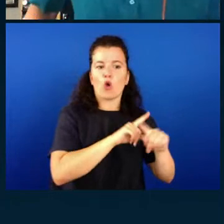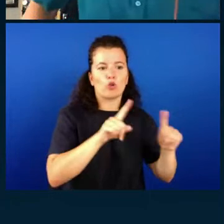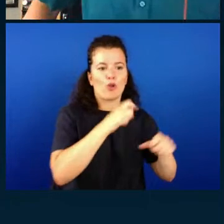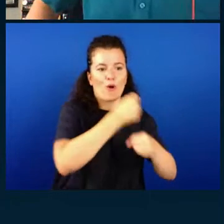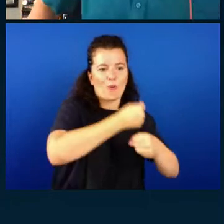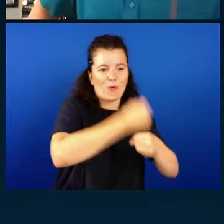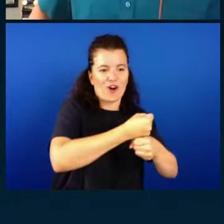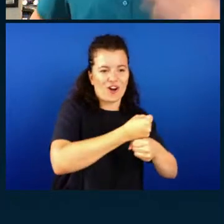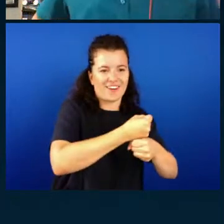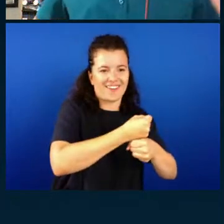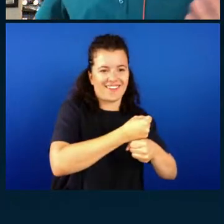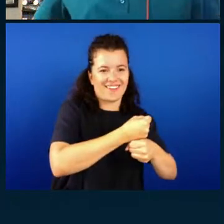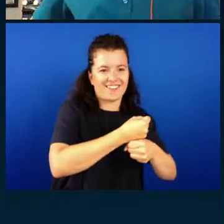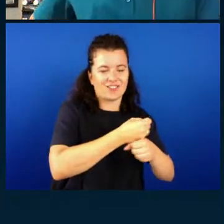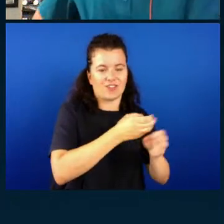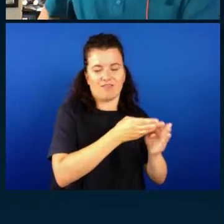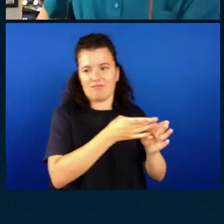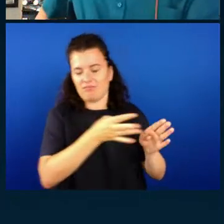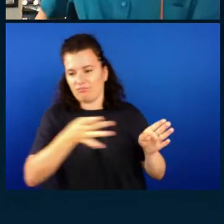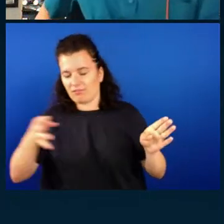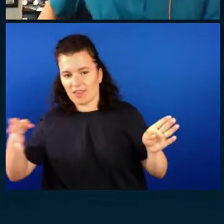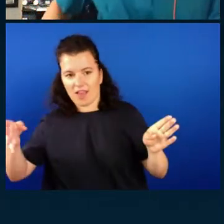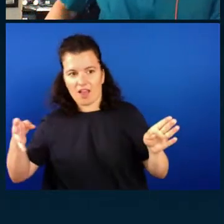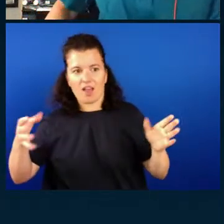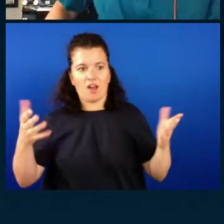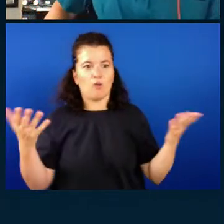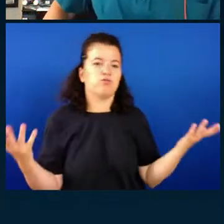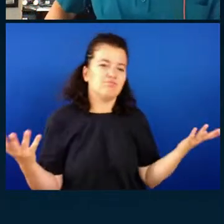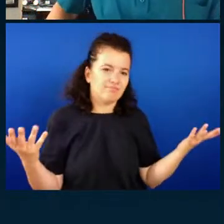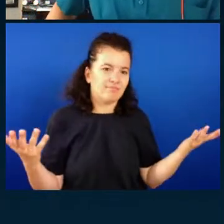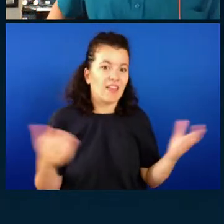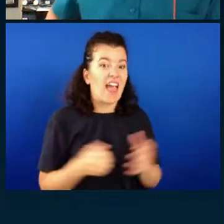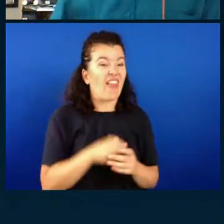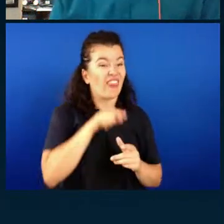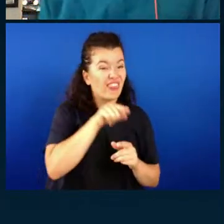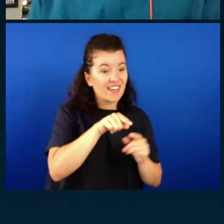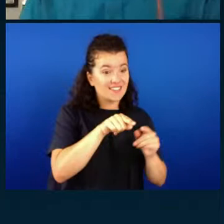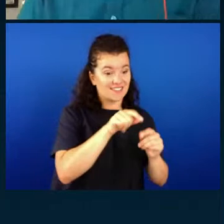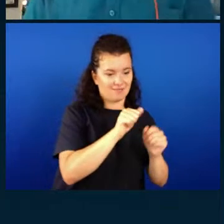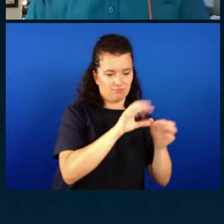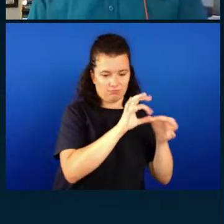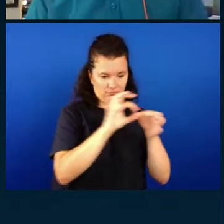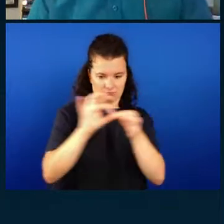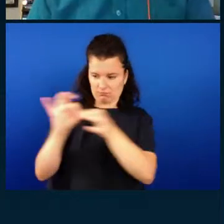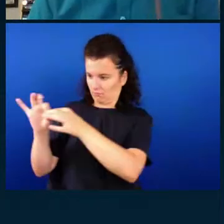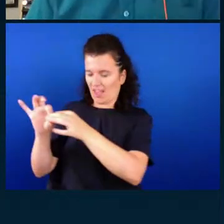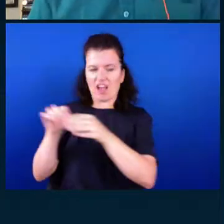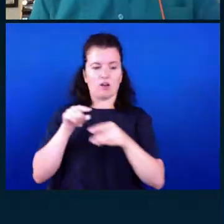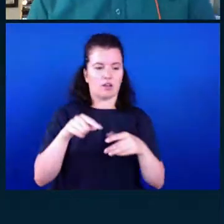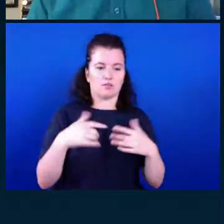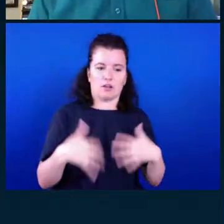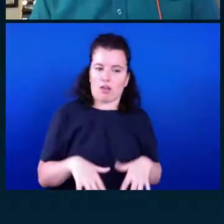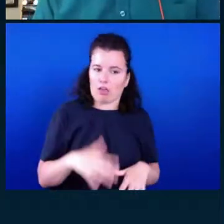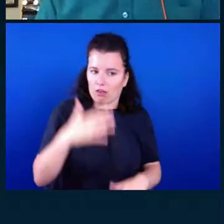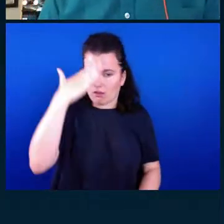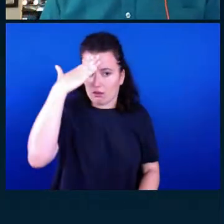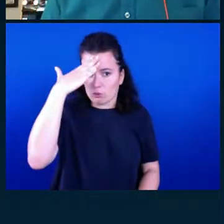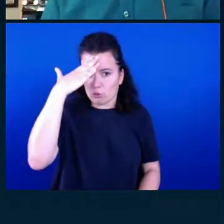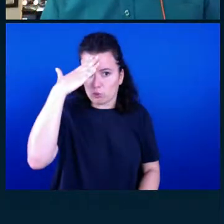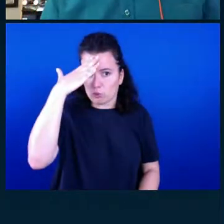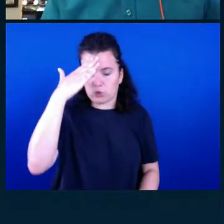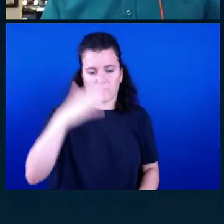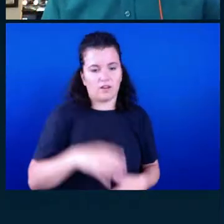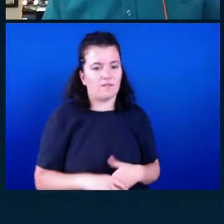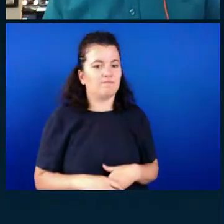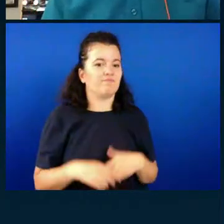So, this multi-project startup is kind of a pain. And there's ways around it. You can run batch files, you can